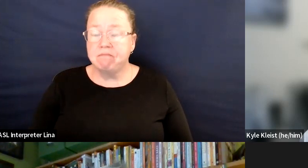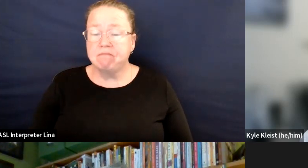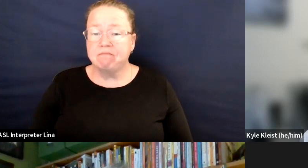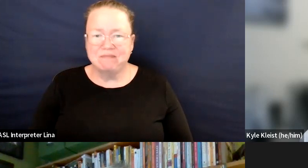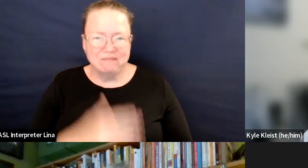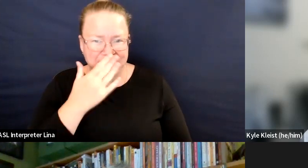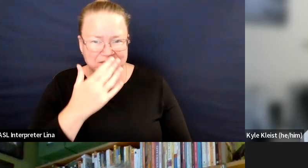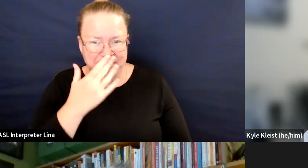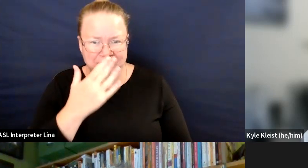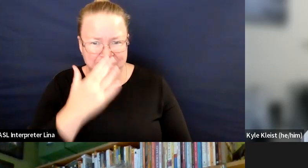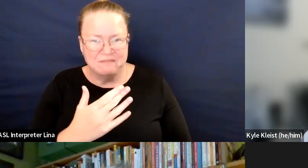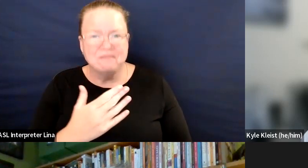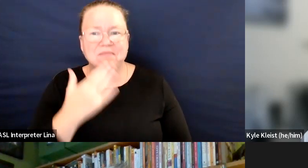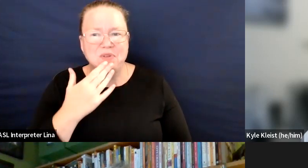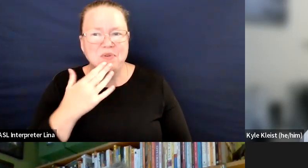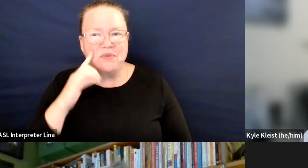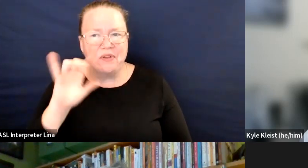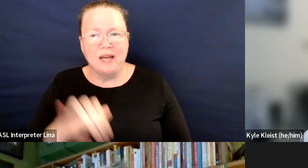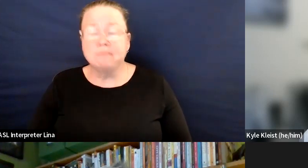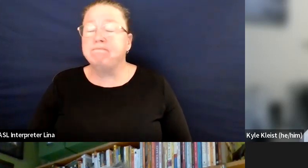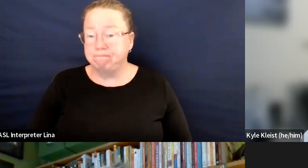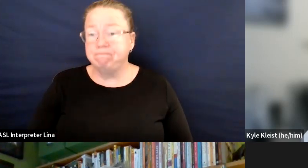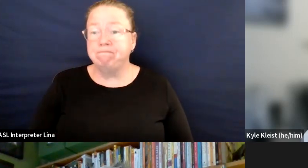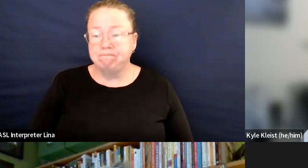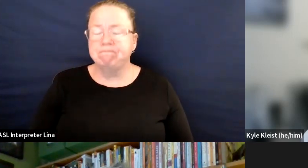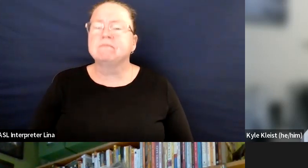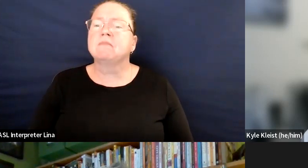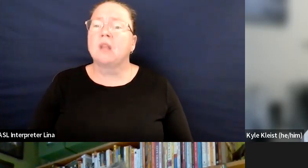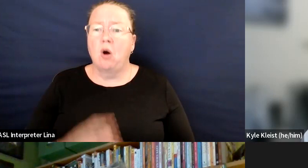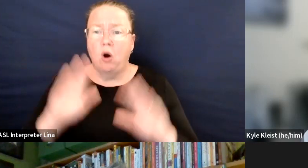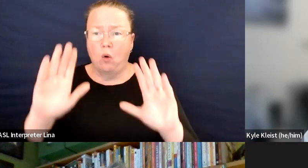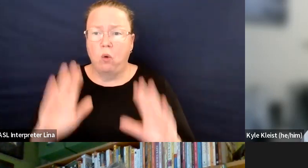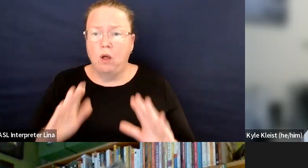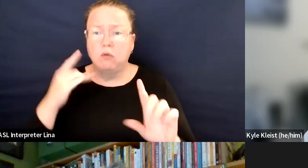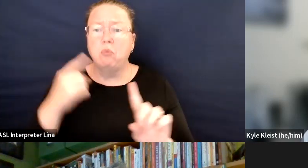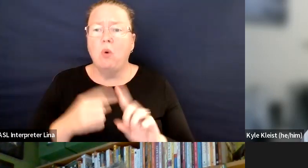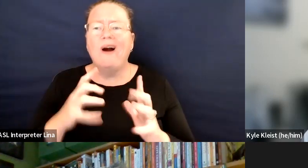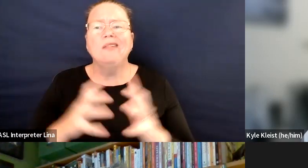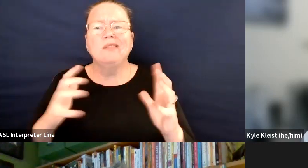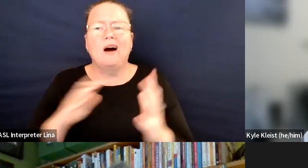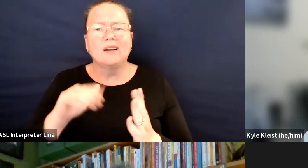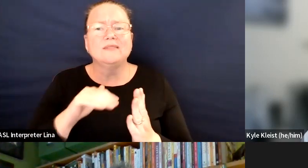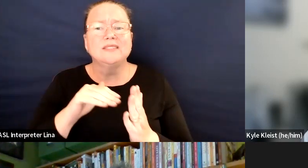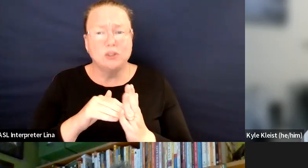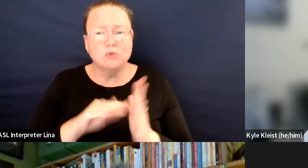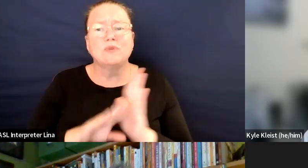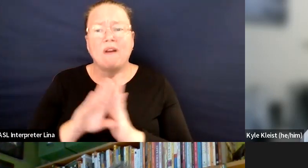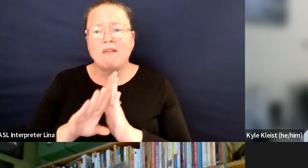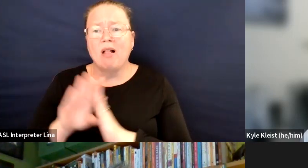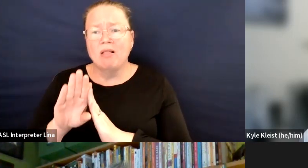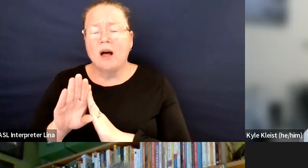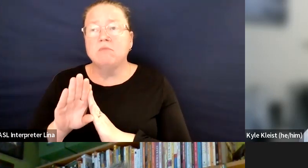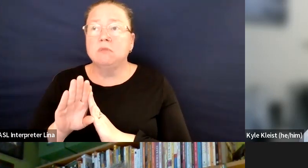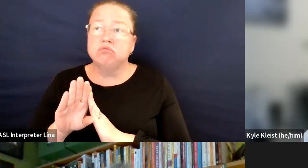Thank you. Appreciate that. Yes. You bring up a wonderful point. A lot of centers have developed